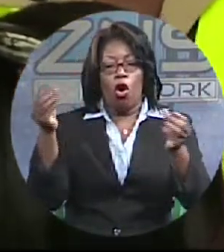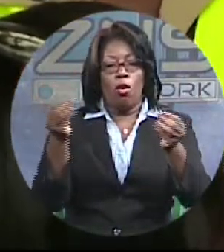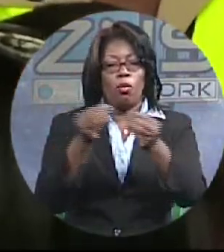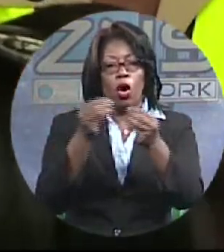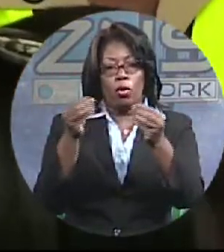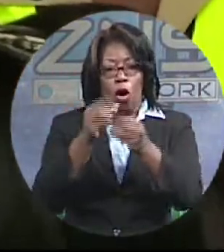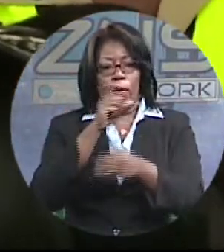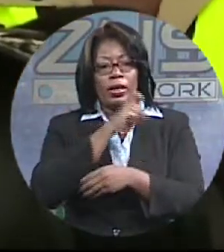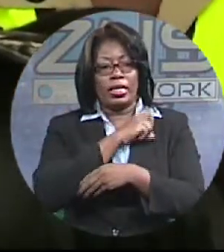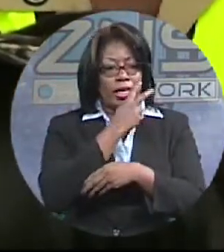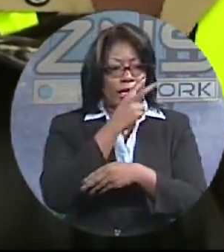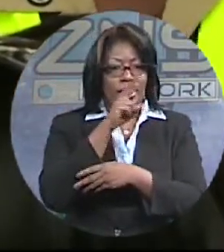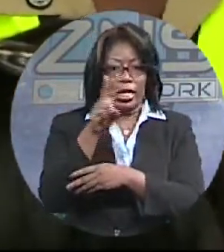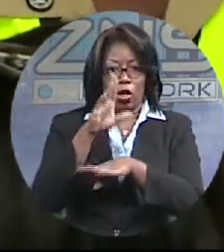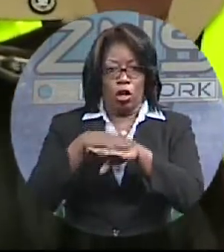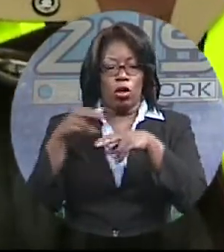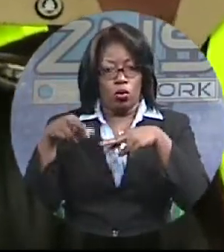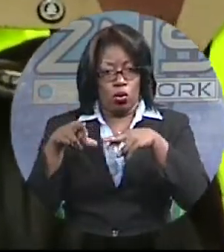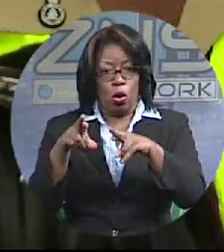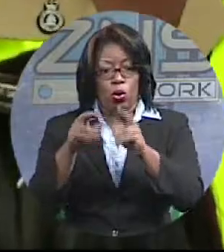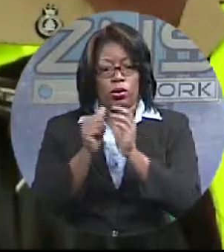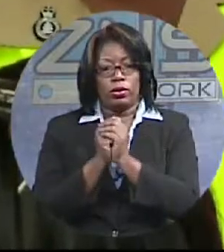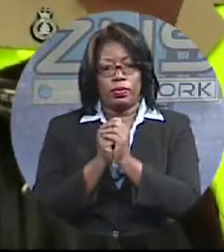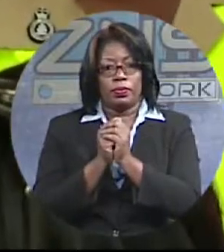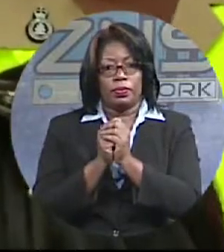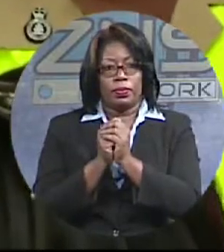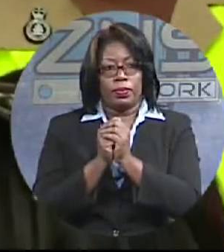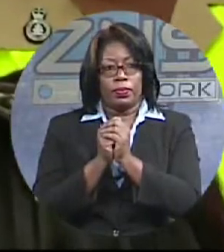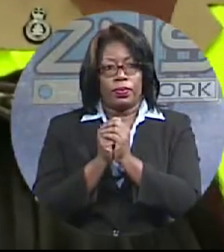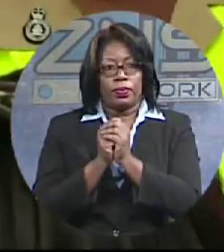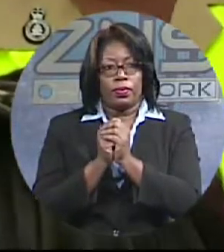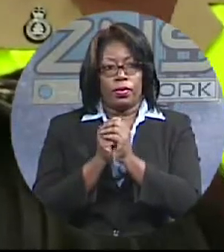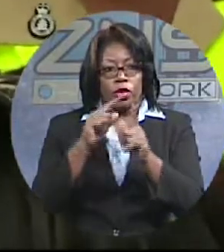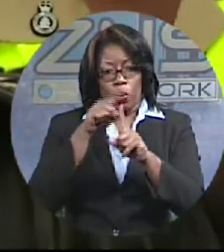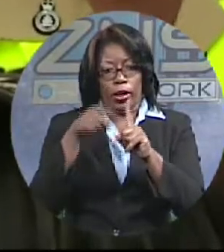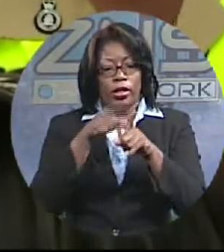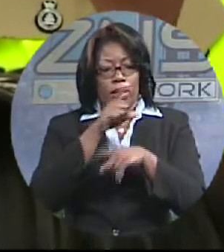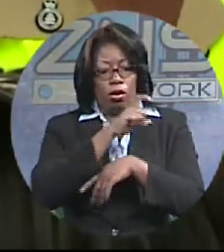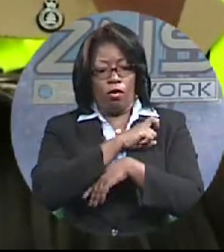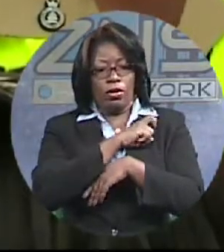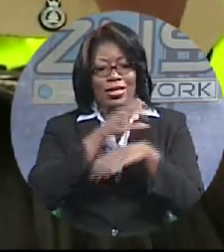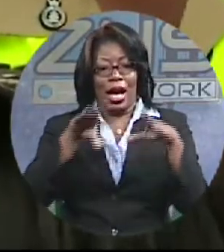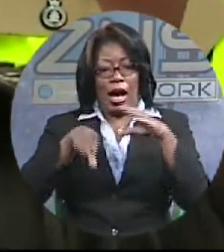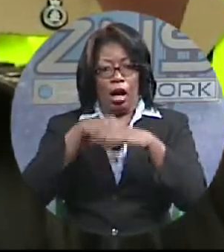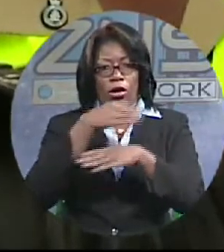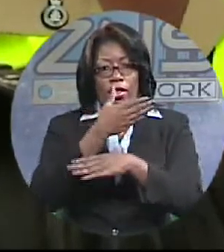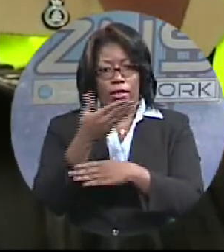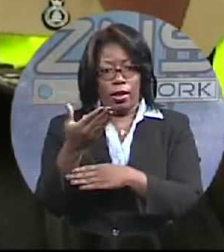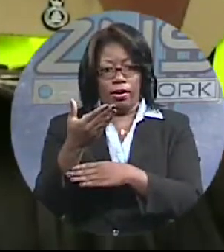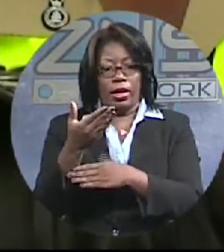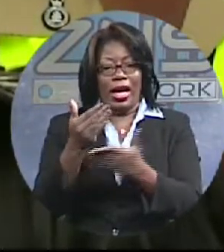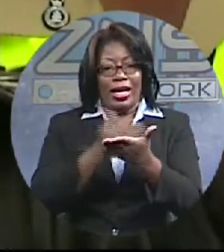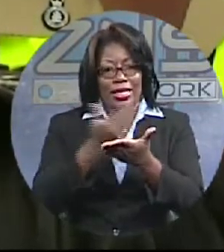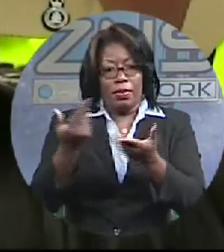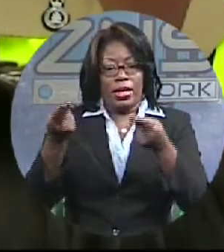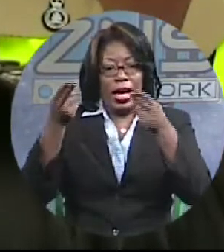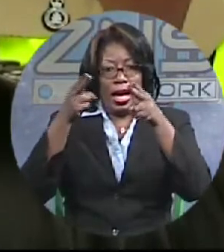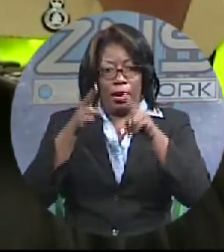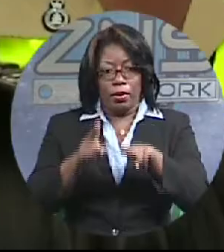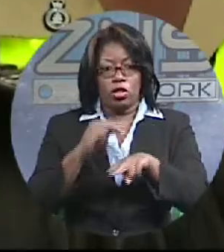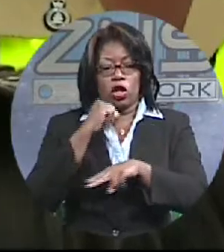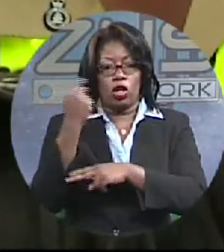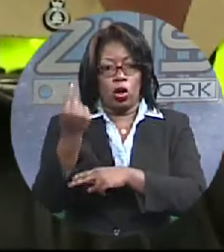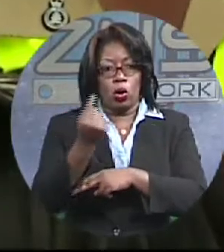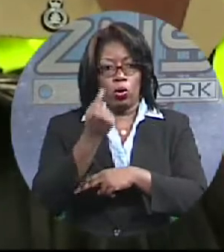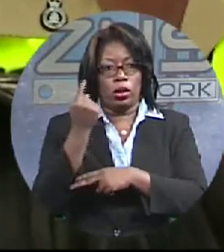visibility. The next thing is this, once the officers are out there and something happens, not only